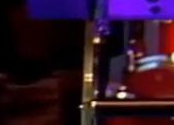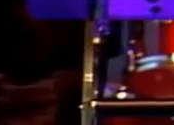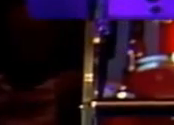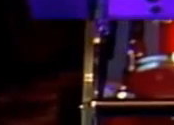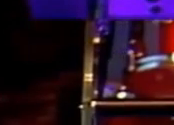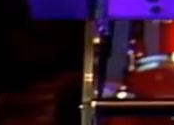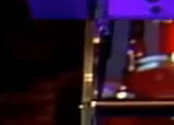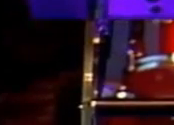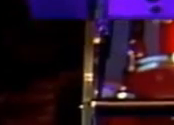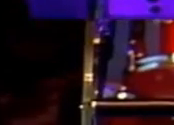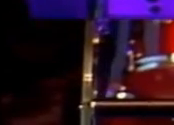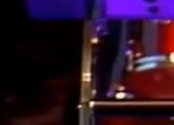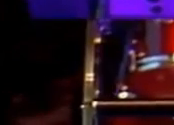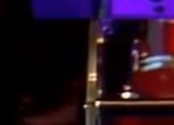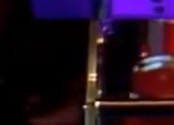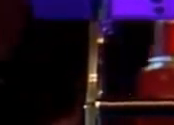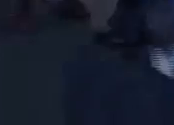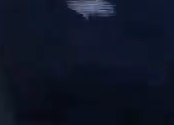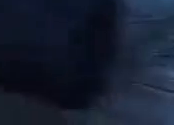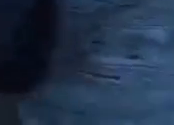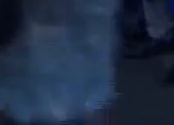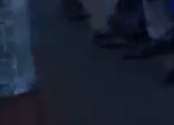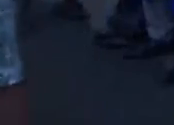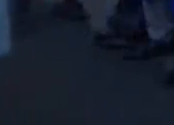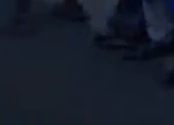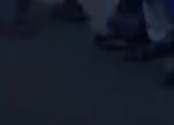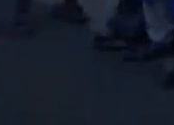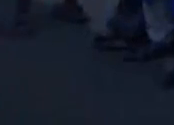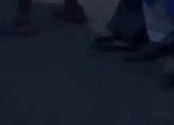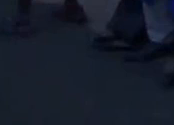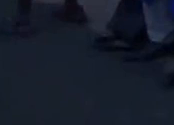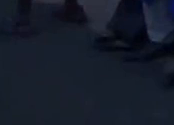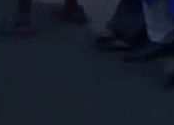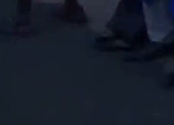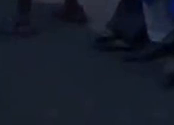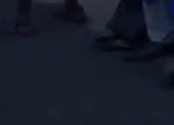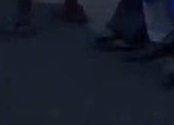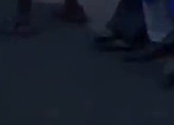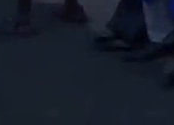us prepare our hearts to receive what God has in store for us at this conference. God bless you.